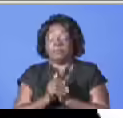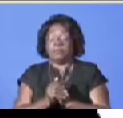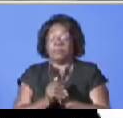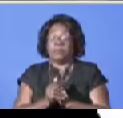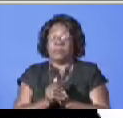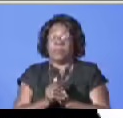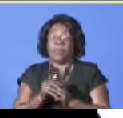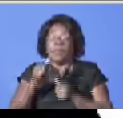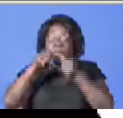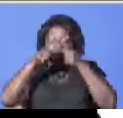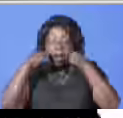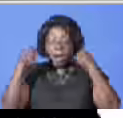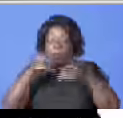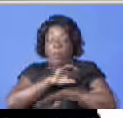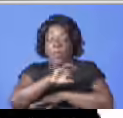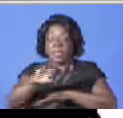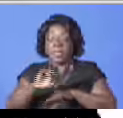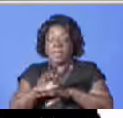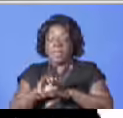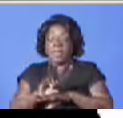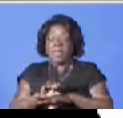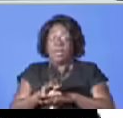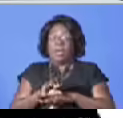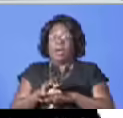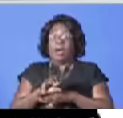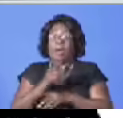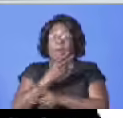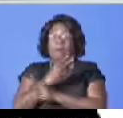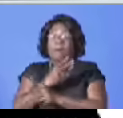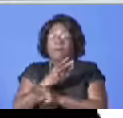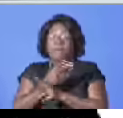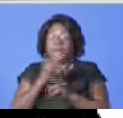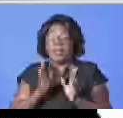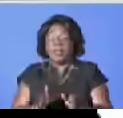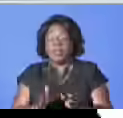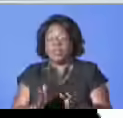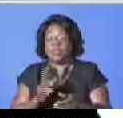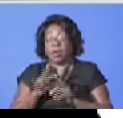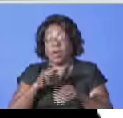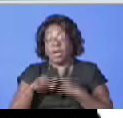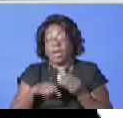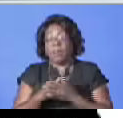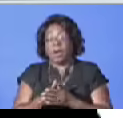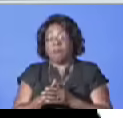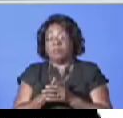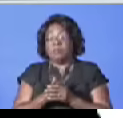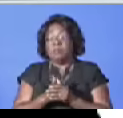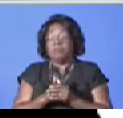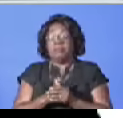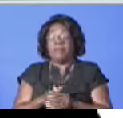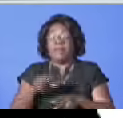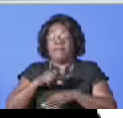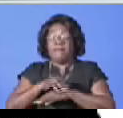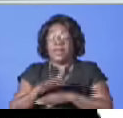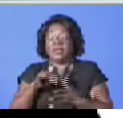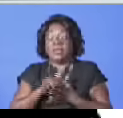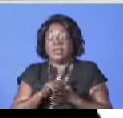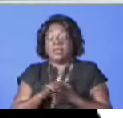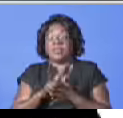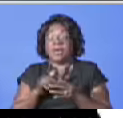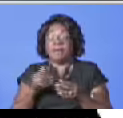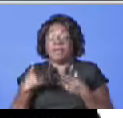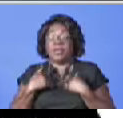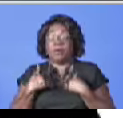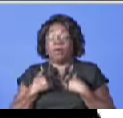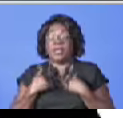Arawaki vendors lamenting the closure of Arawaki during the emergency order and the effect it's having on their bottom lines. Prime